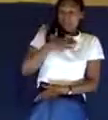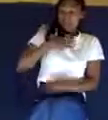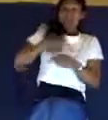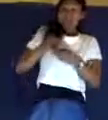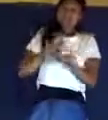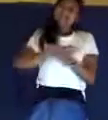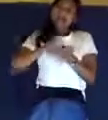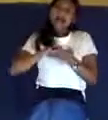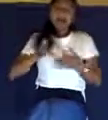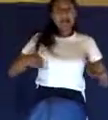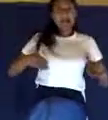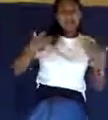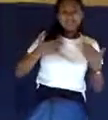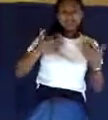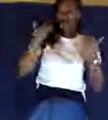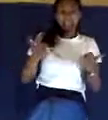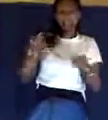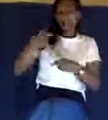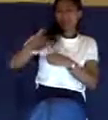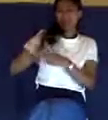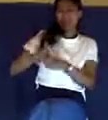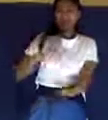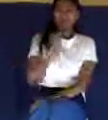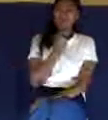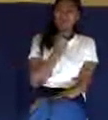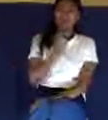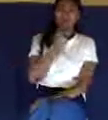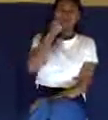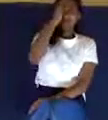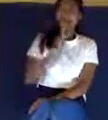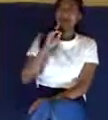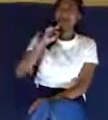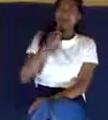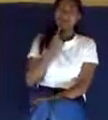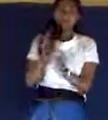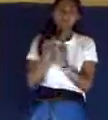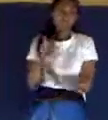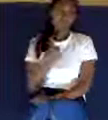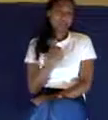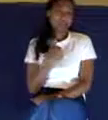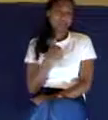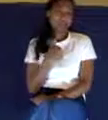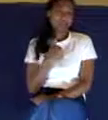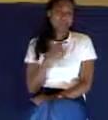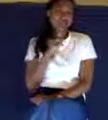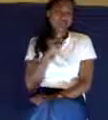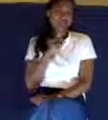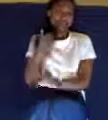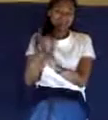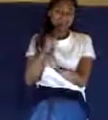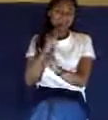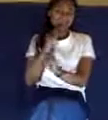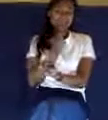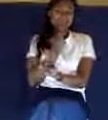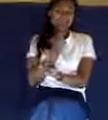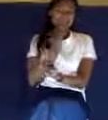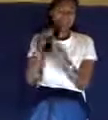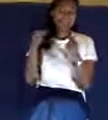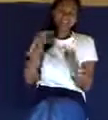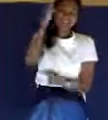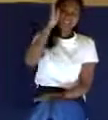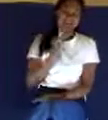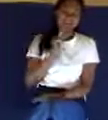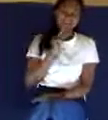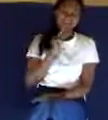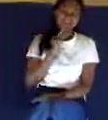me Mara bitter, because God has dealt bitterly with me. And there's a sense in which you can sense a little bit of bitterness in her towards God